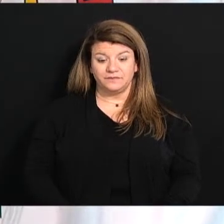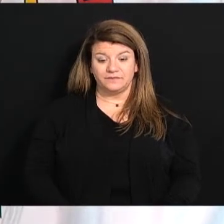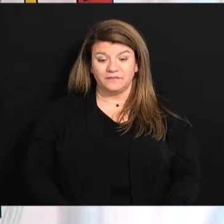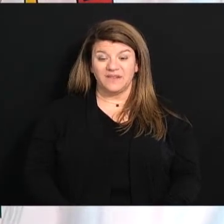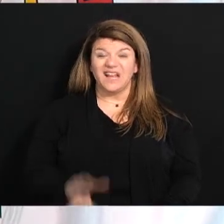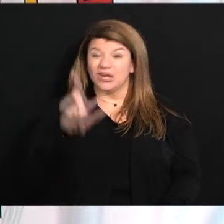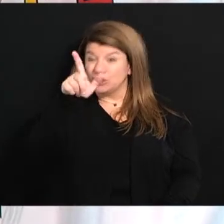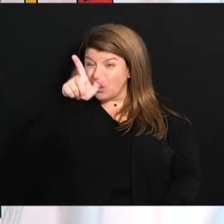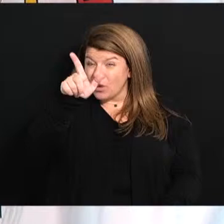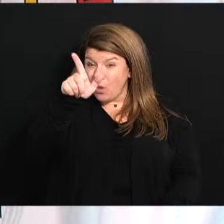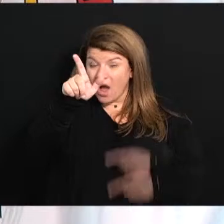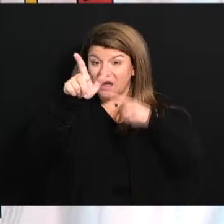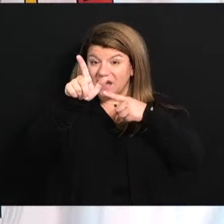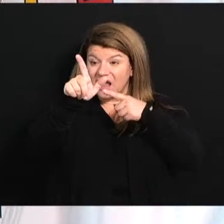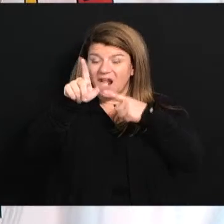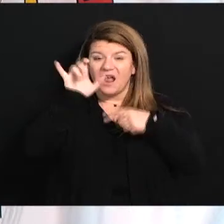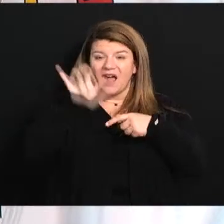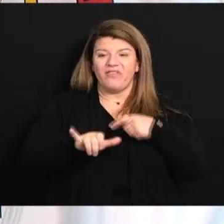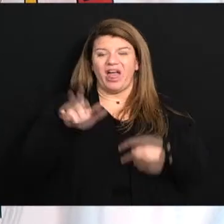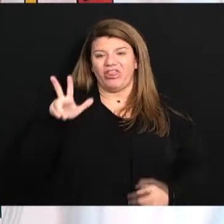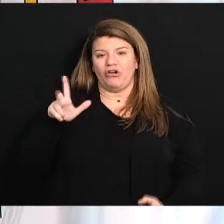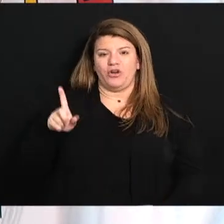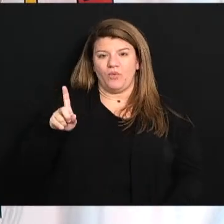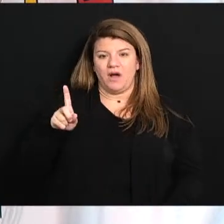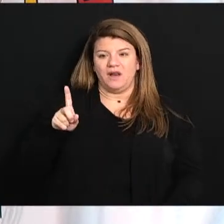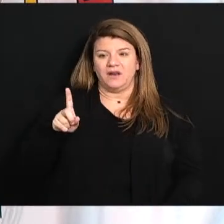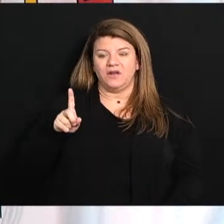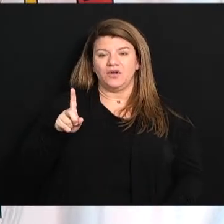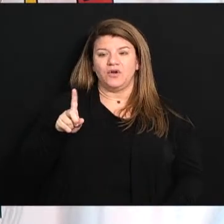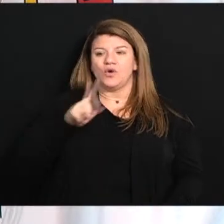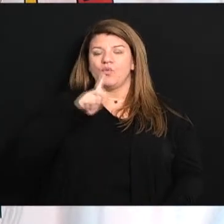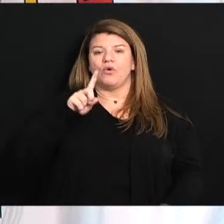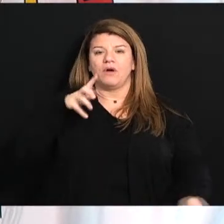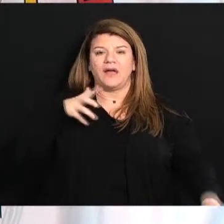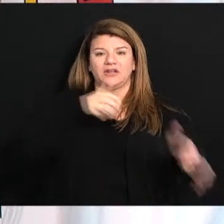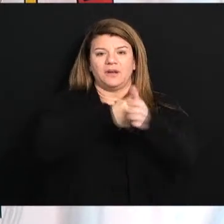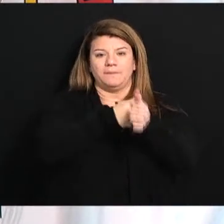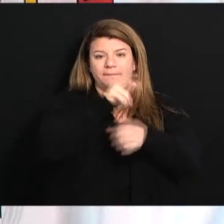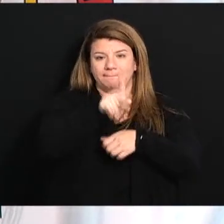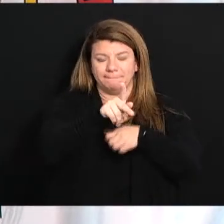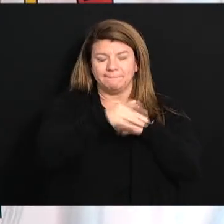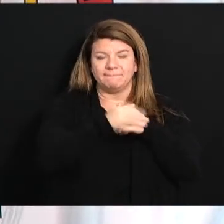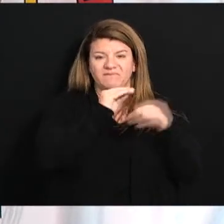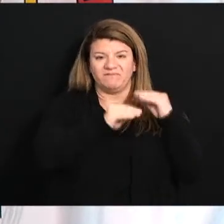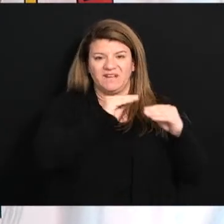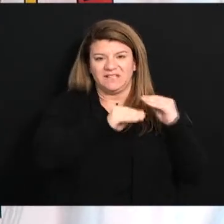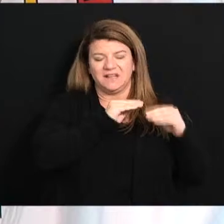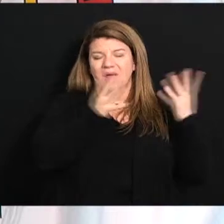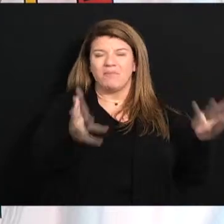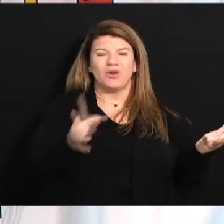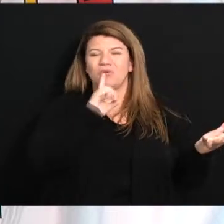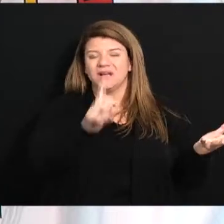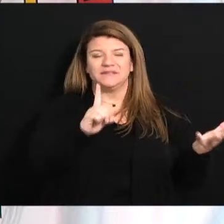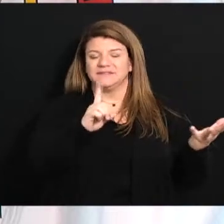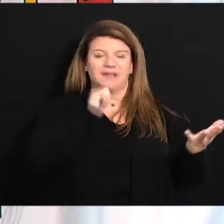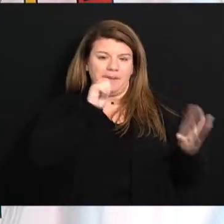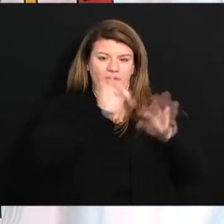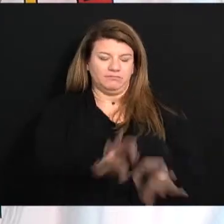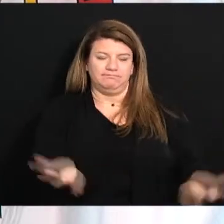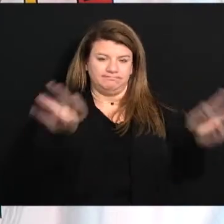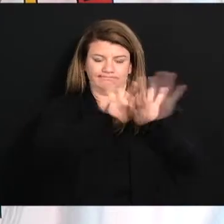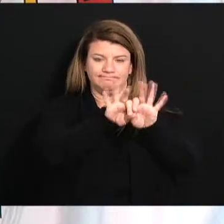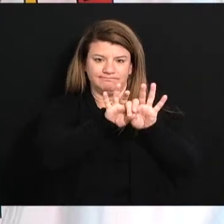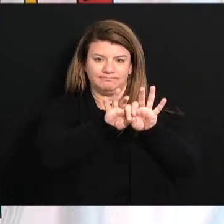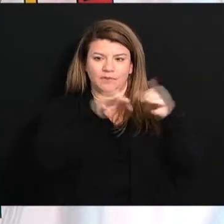21 of these 31 were reconciliations. It doesn't really matter much. You know,